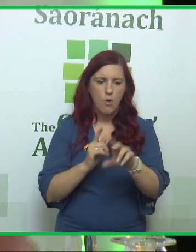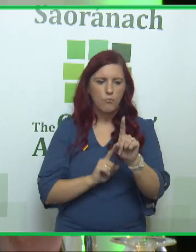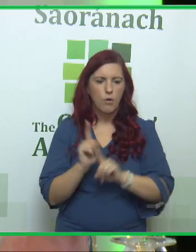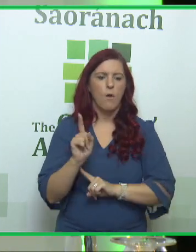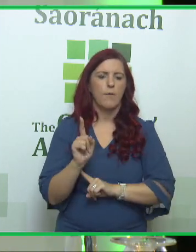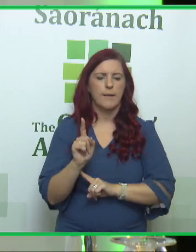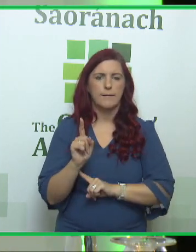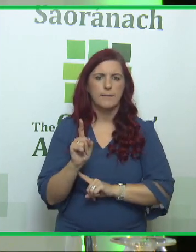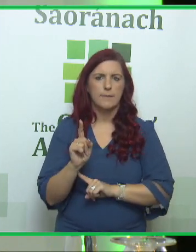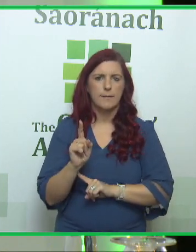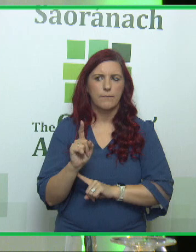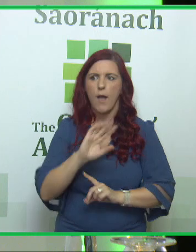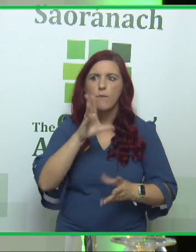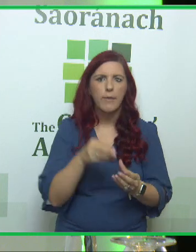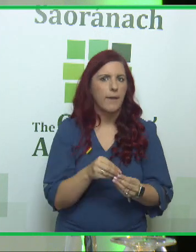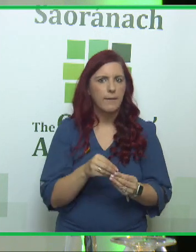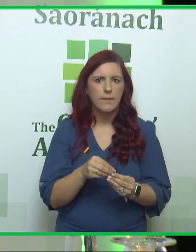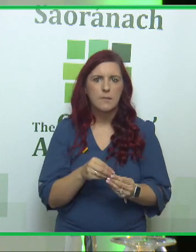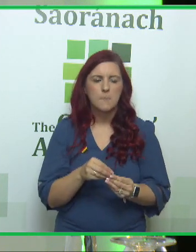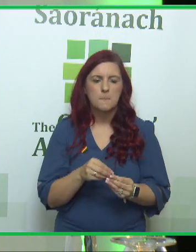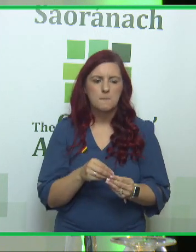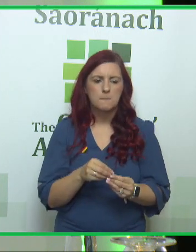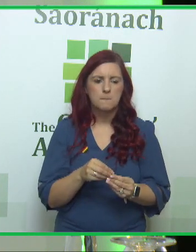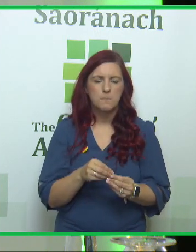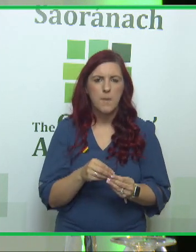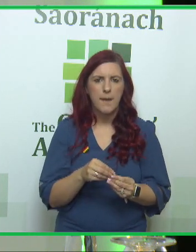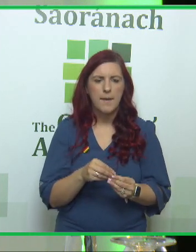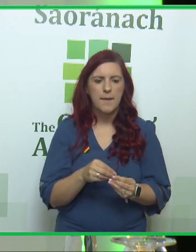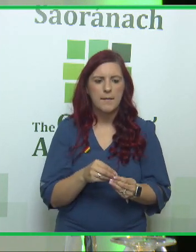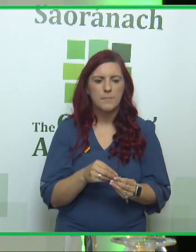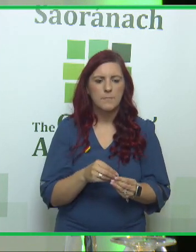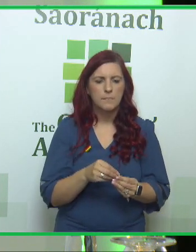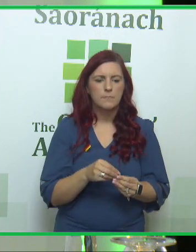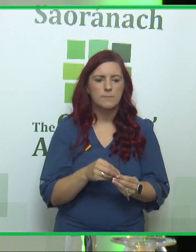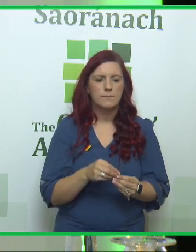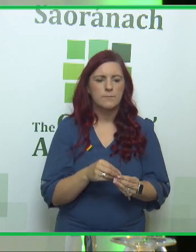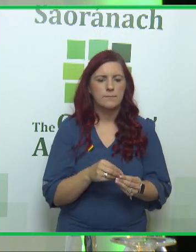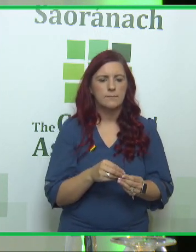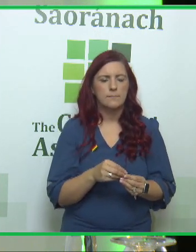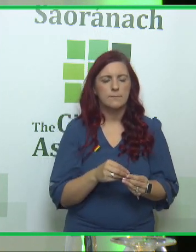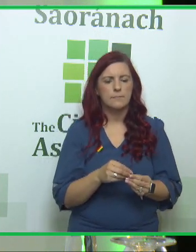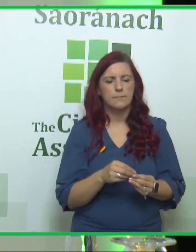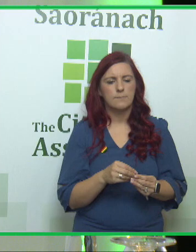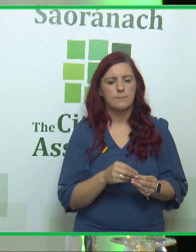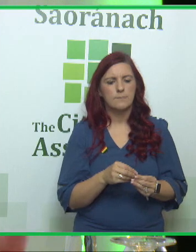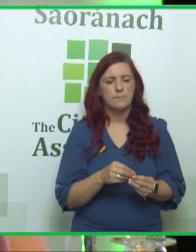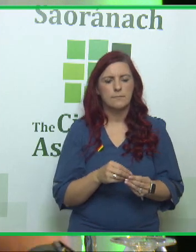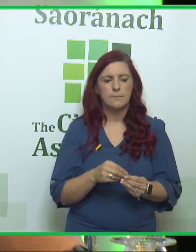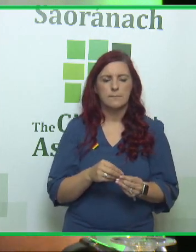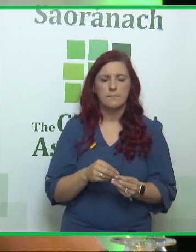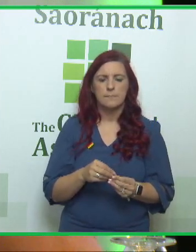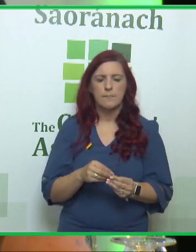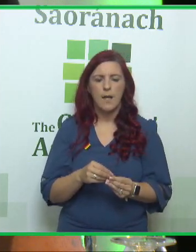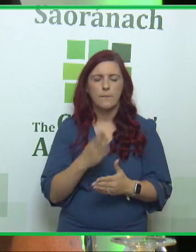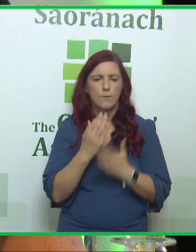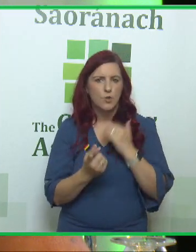everything, I think. Yeah, and I think to be able to, for